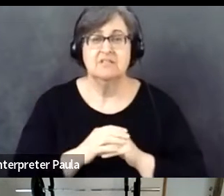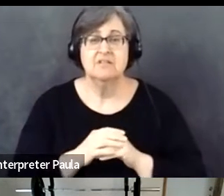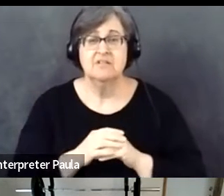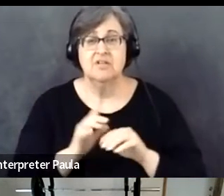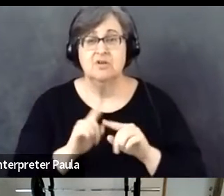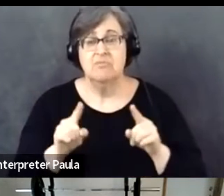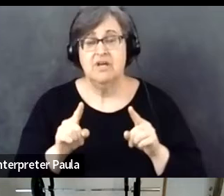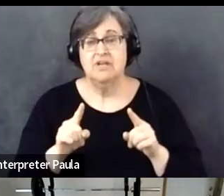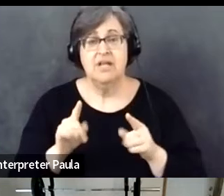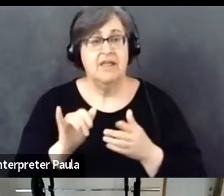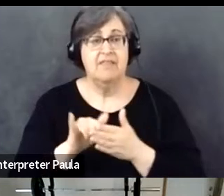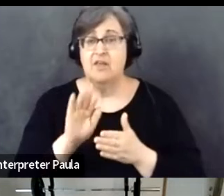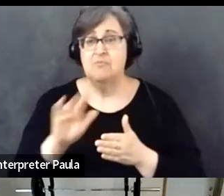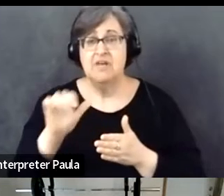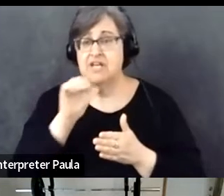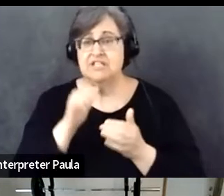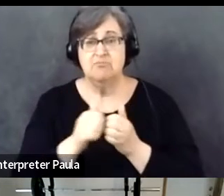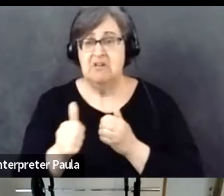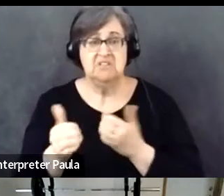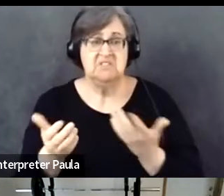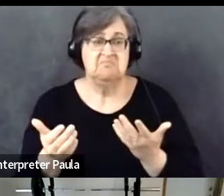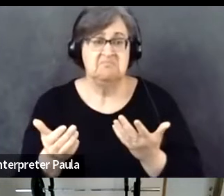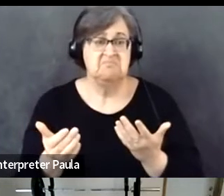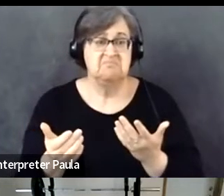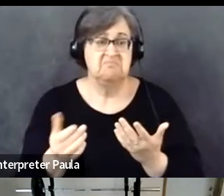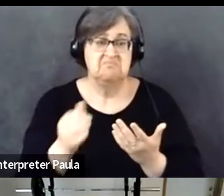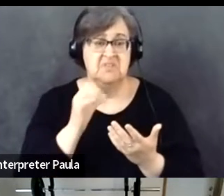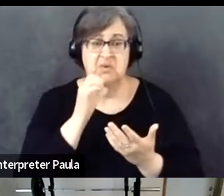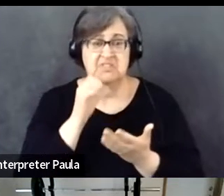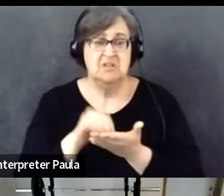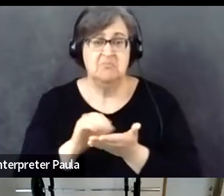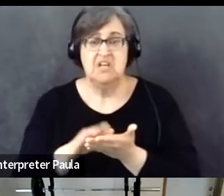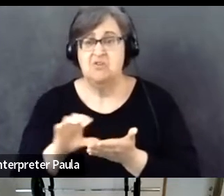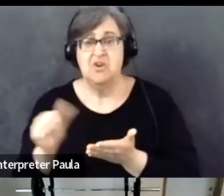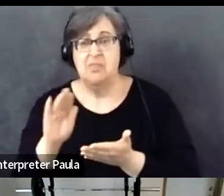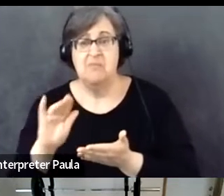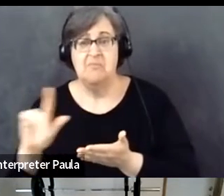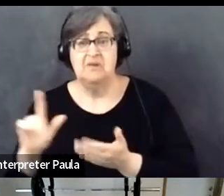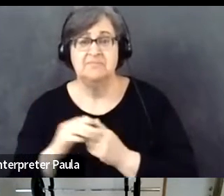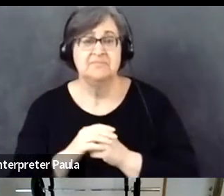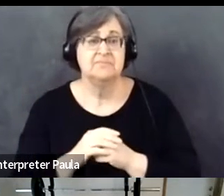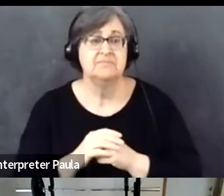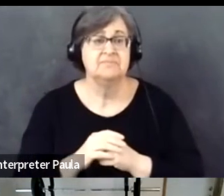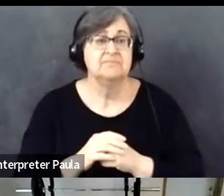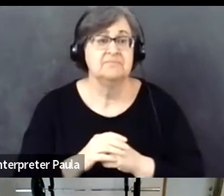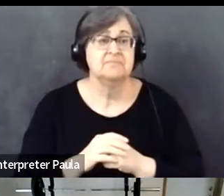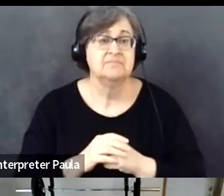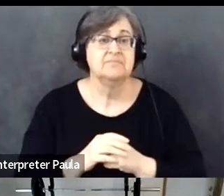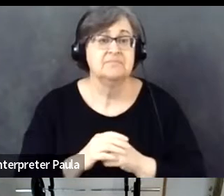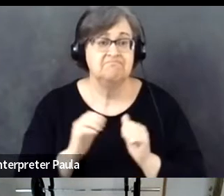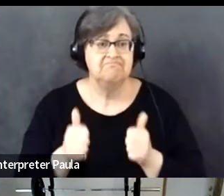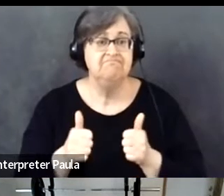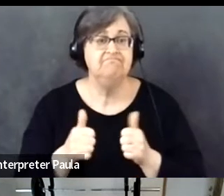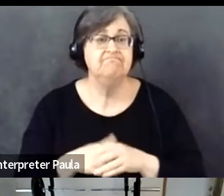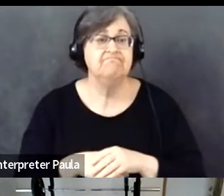in the end, that bill did not pass, and it didn't end up in any other bill that did pass. So that's good